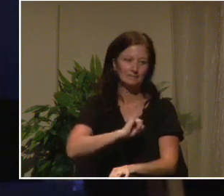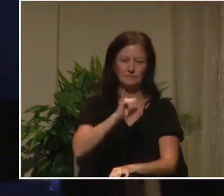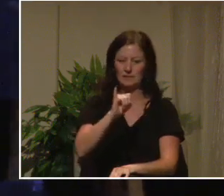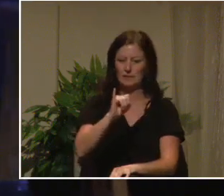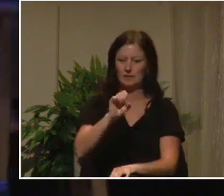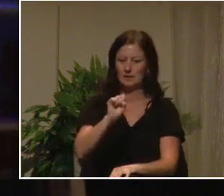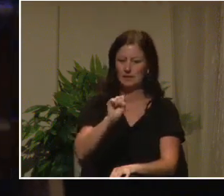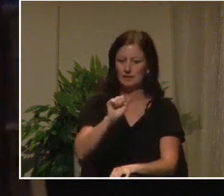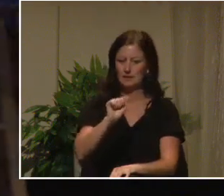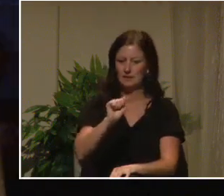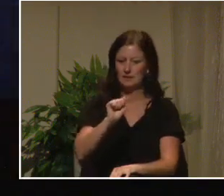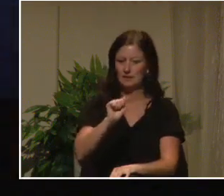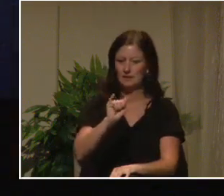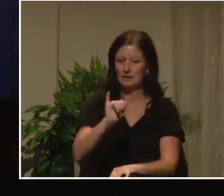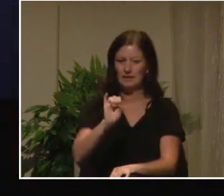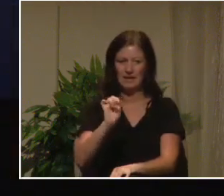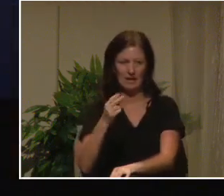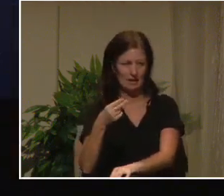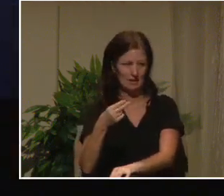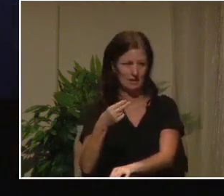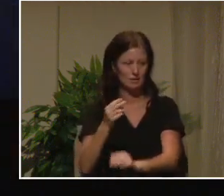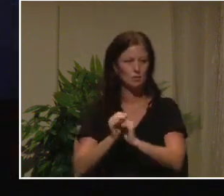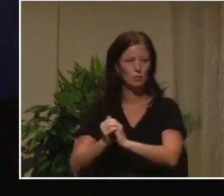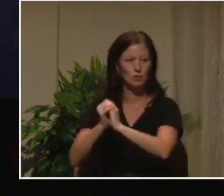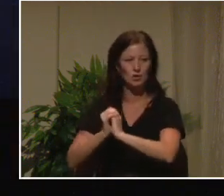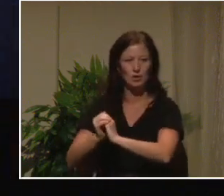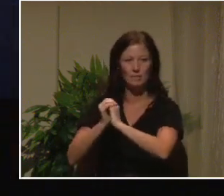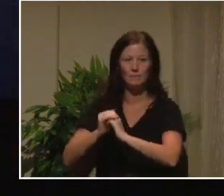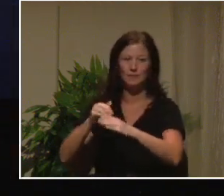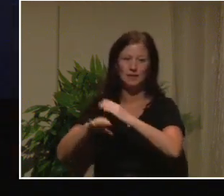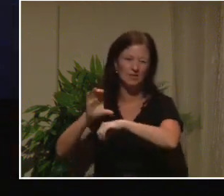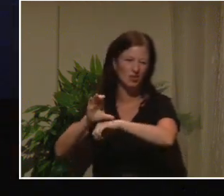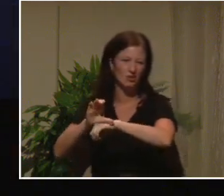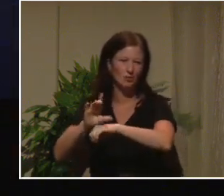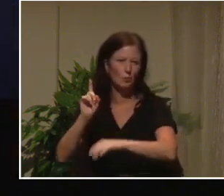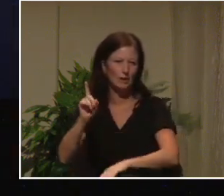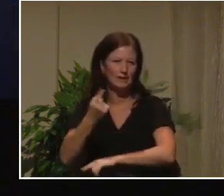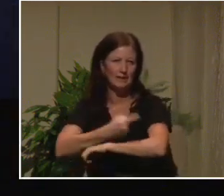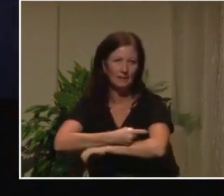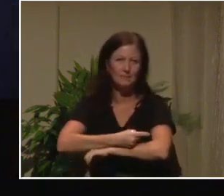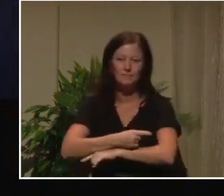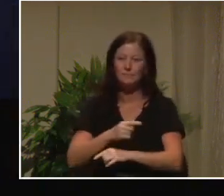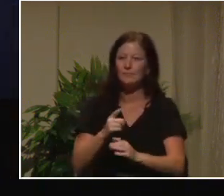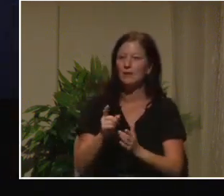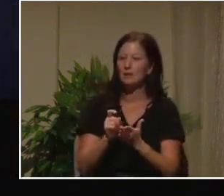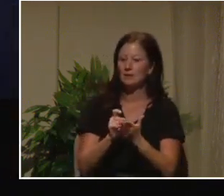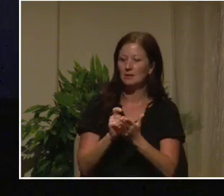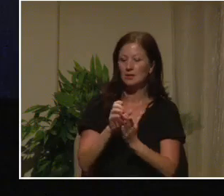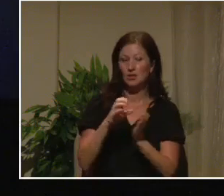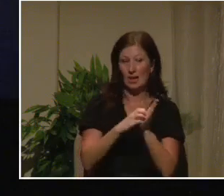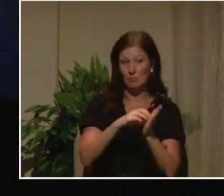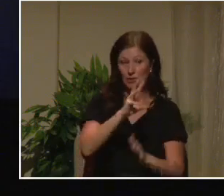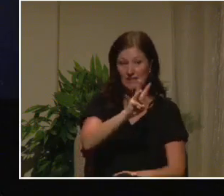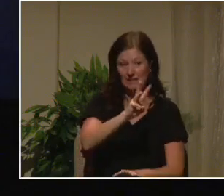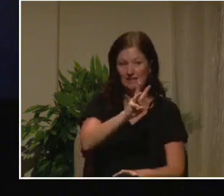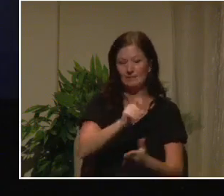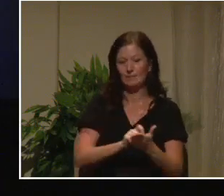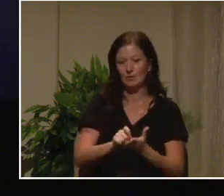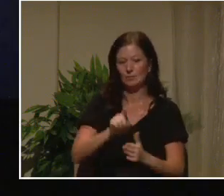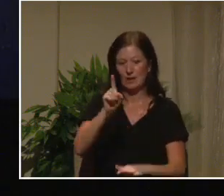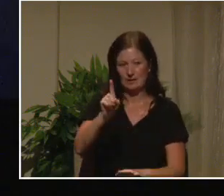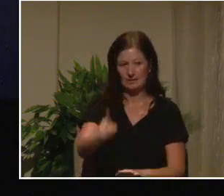day. And I'm going to be reading Isaiah chapter 6, beginning at verse 1. You could follow on the screen or on your phones,